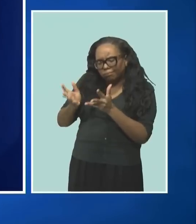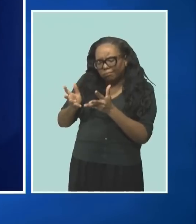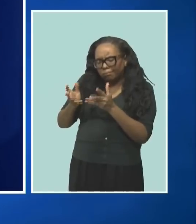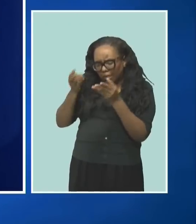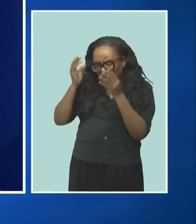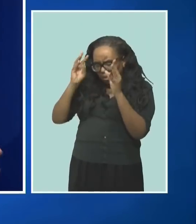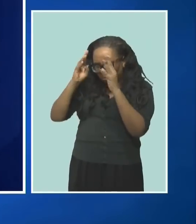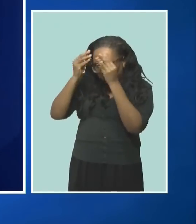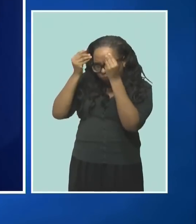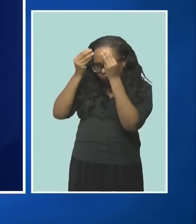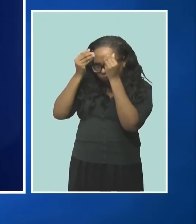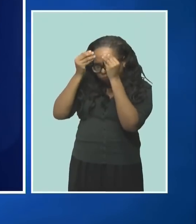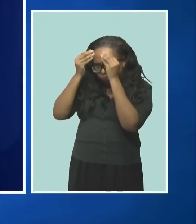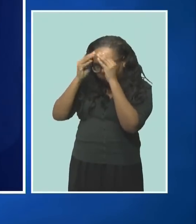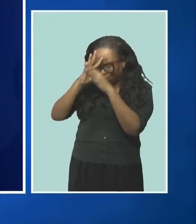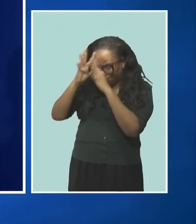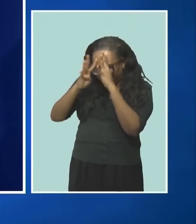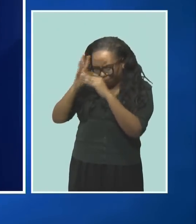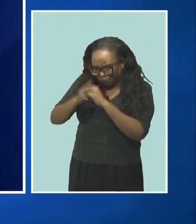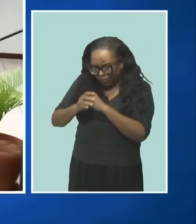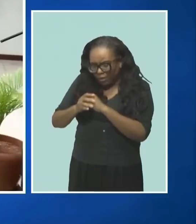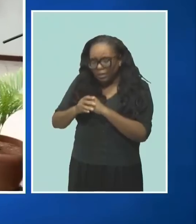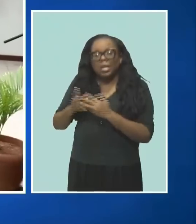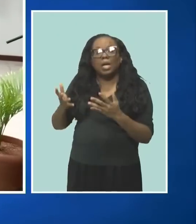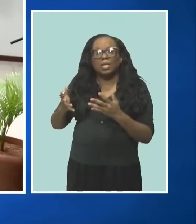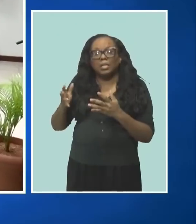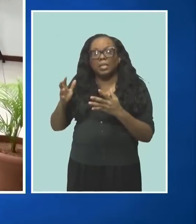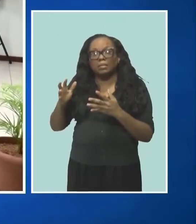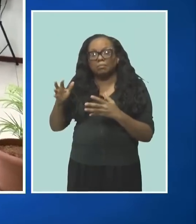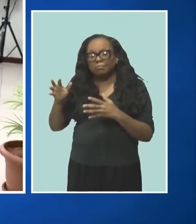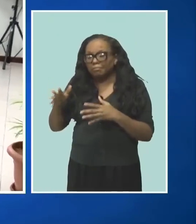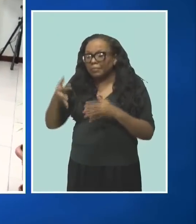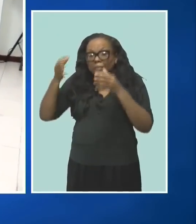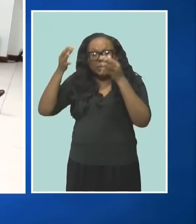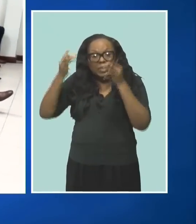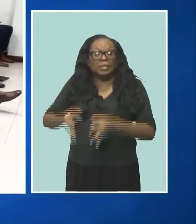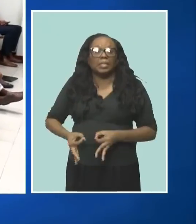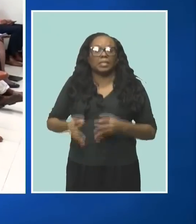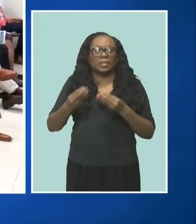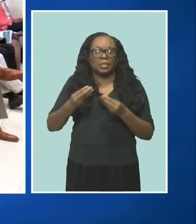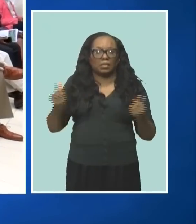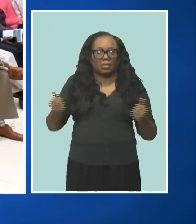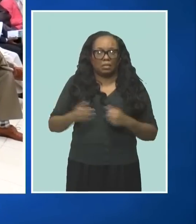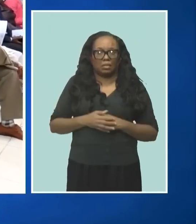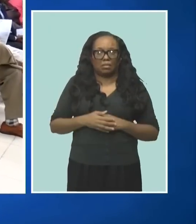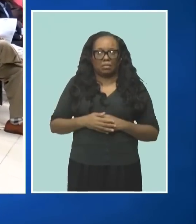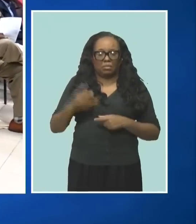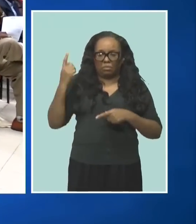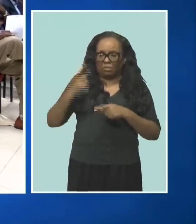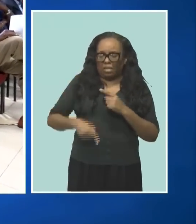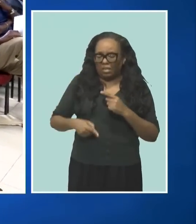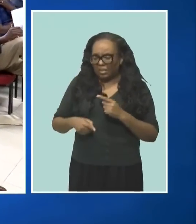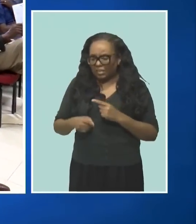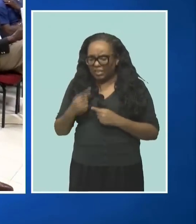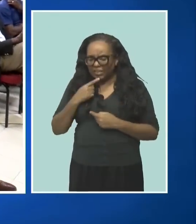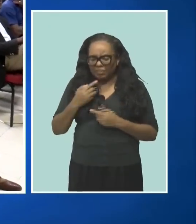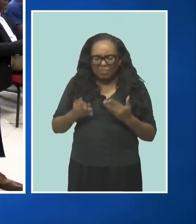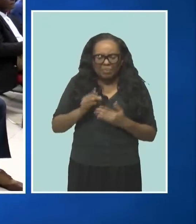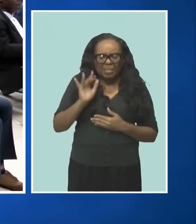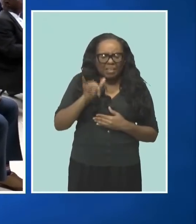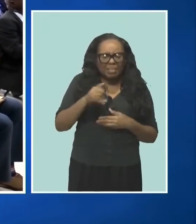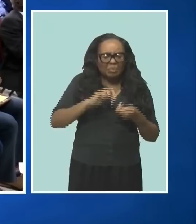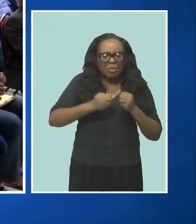solutions. We can't take a piecemeal approach. We cannot take a piecemeal approach.